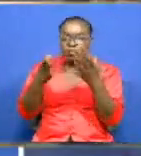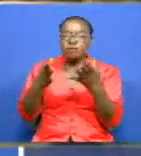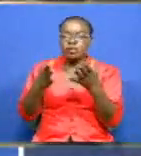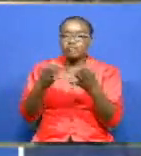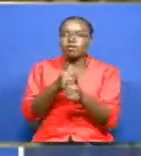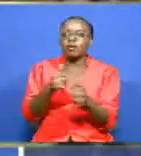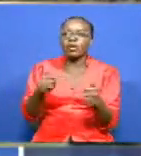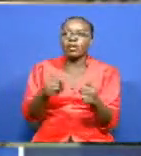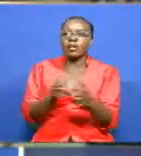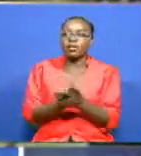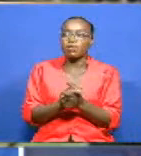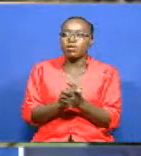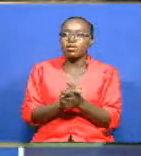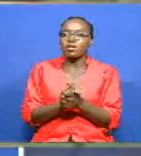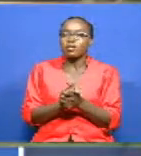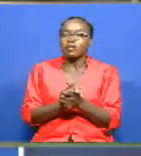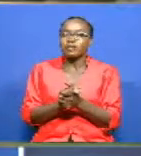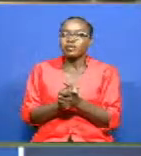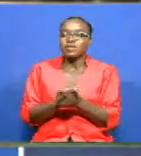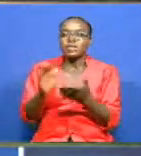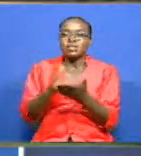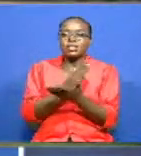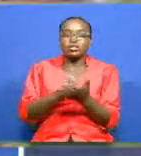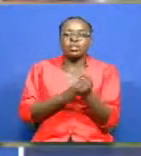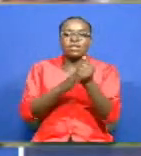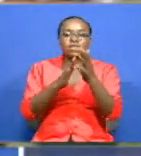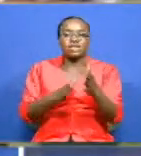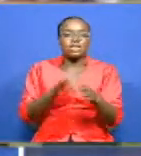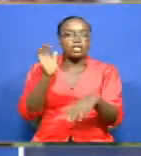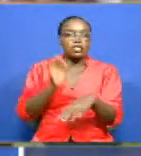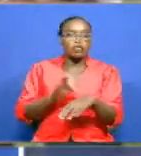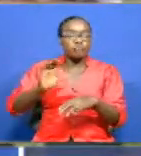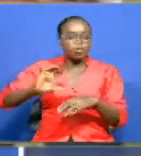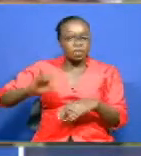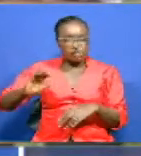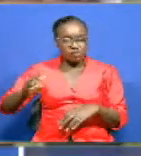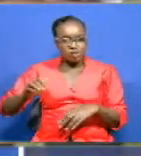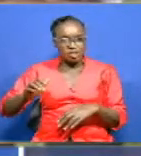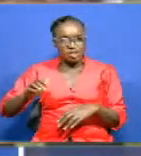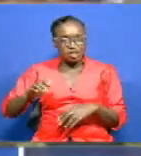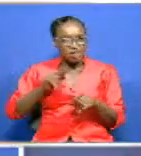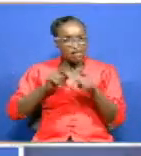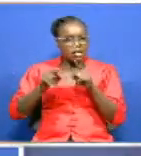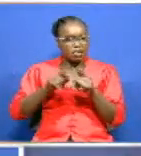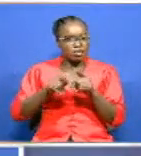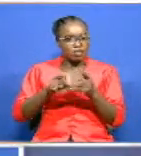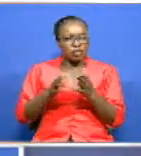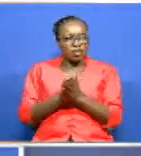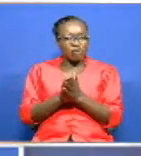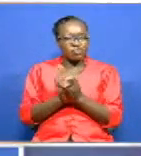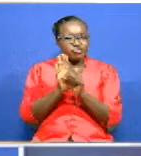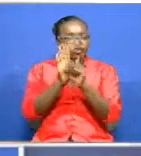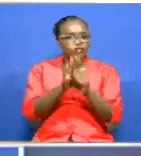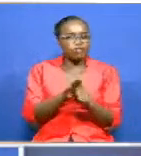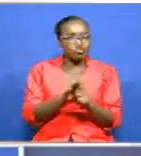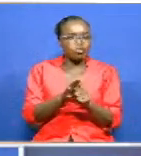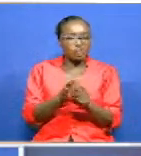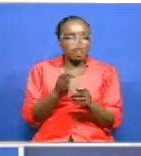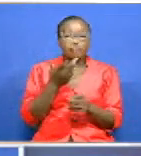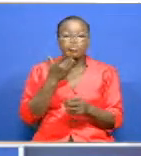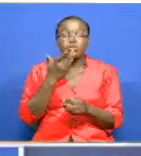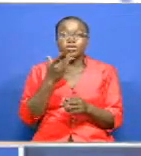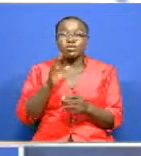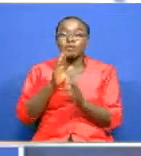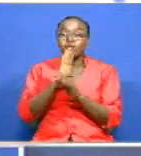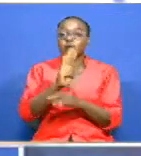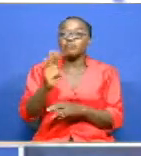information. Meanwhile, a section of leaders from Embu County have been accused of impeding the popularization of the BBI report in